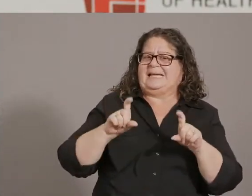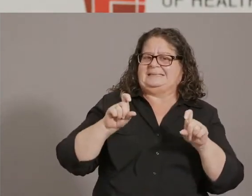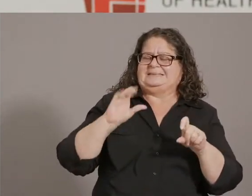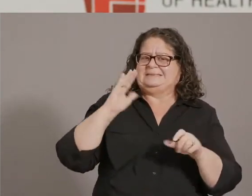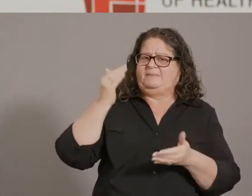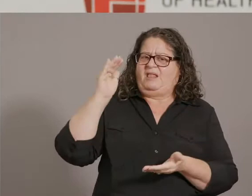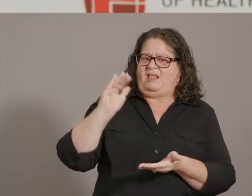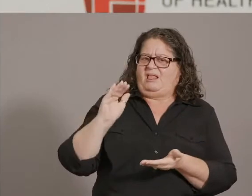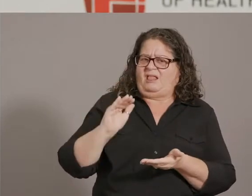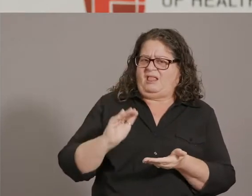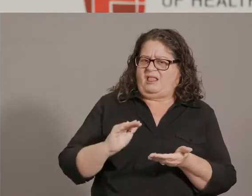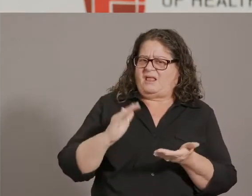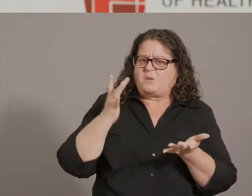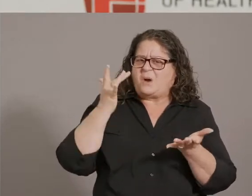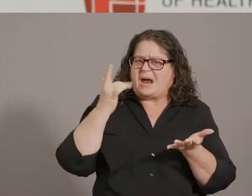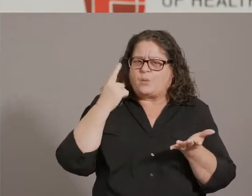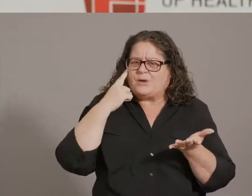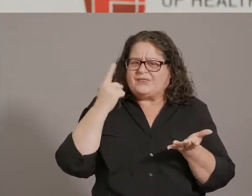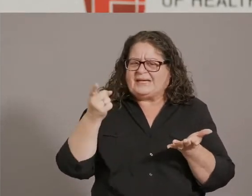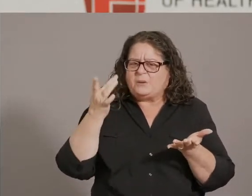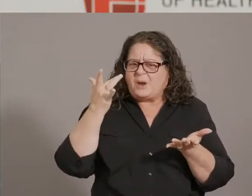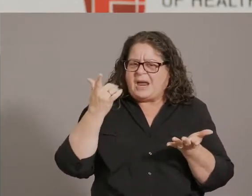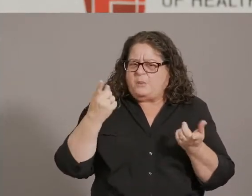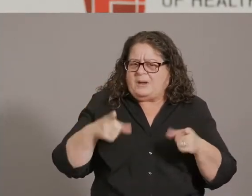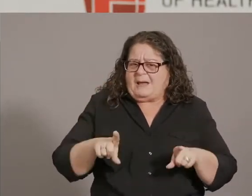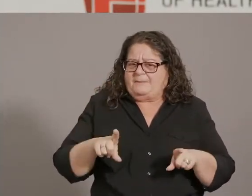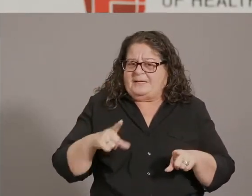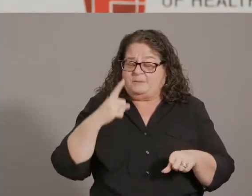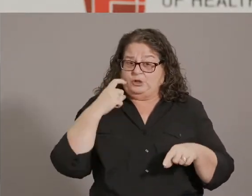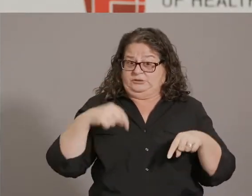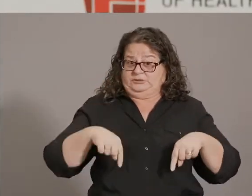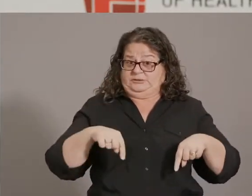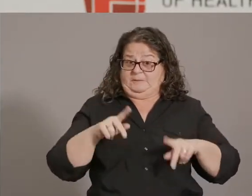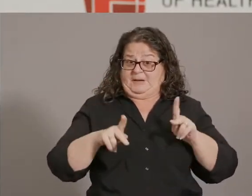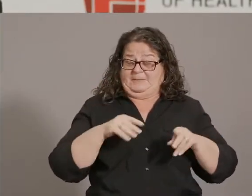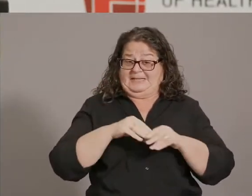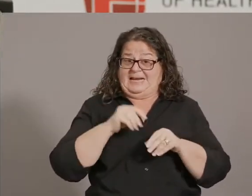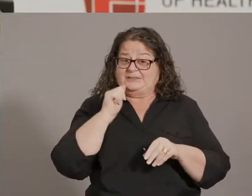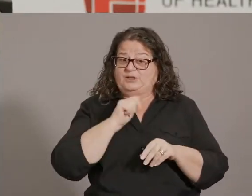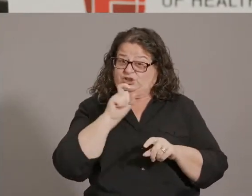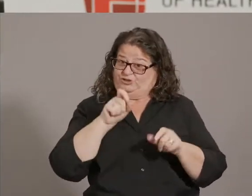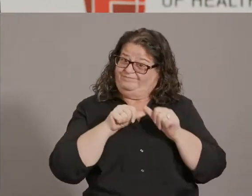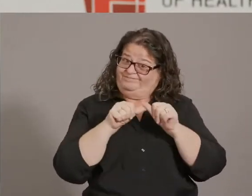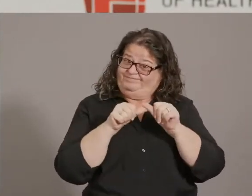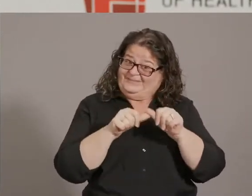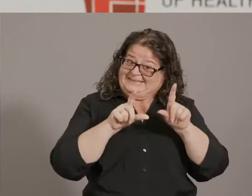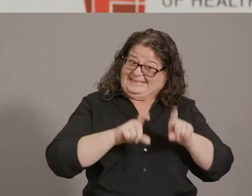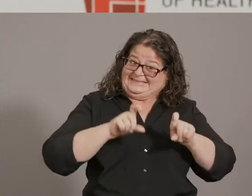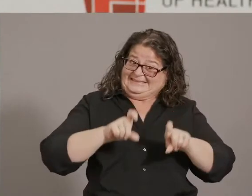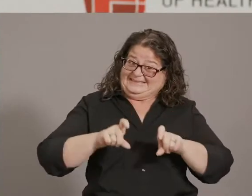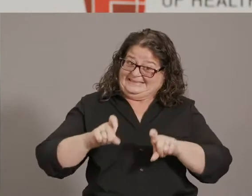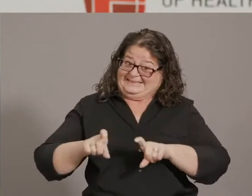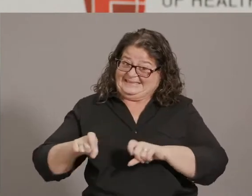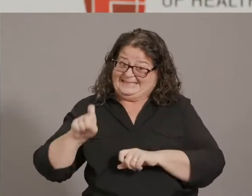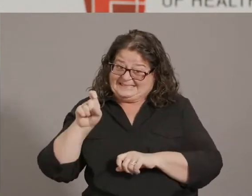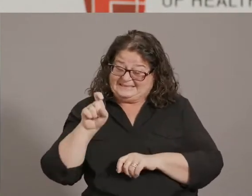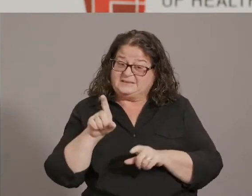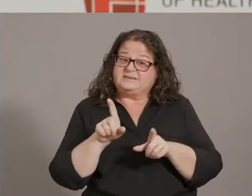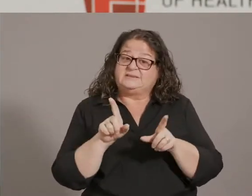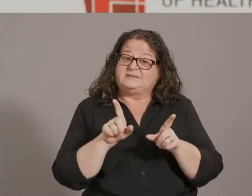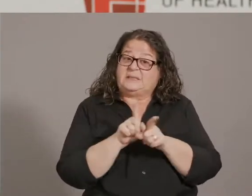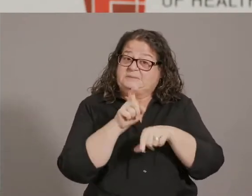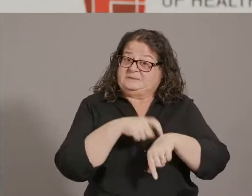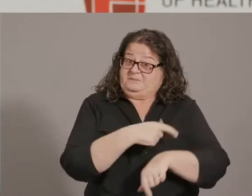continue to get tested even though we are vaccinated? Yeah, so we do notice that when